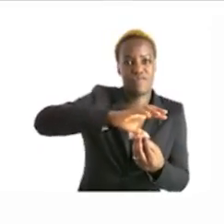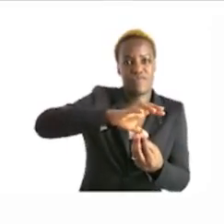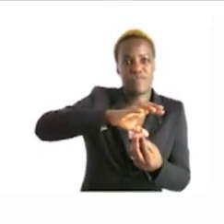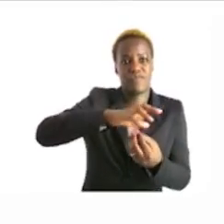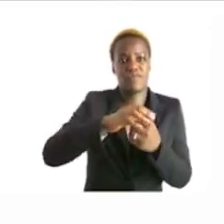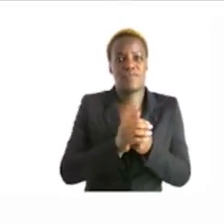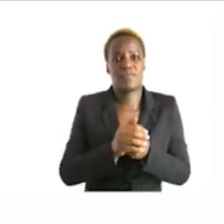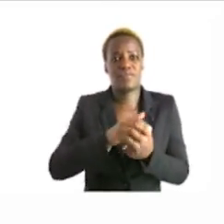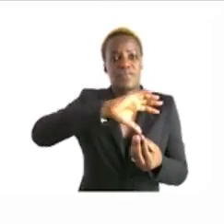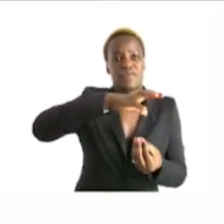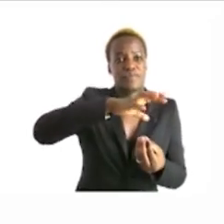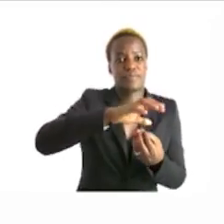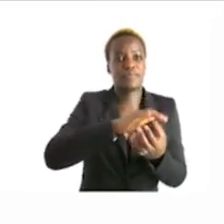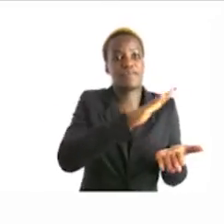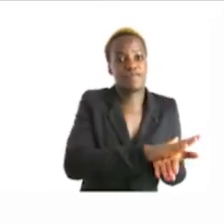family